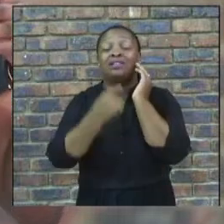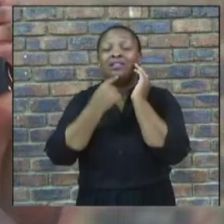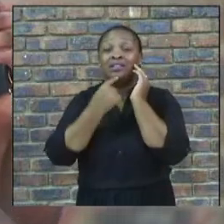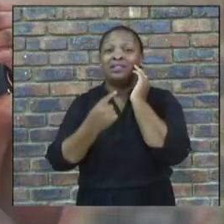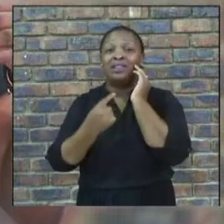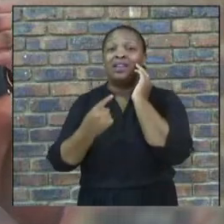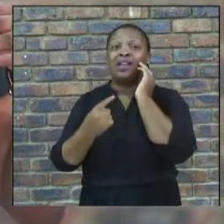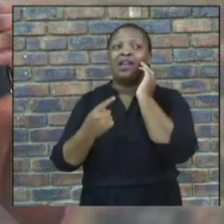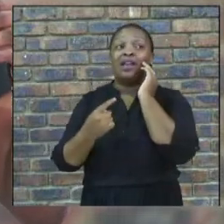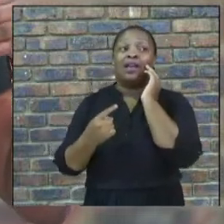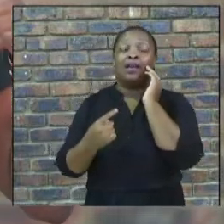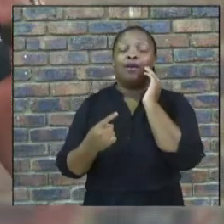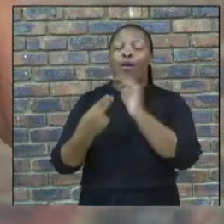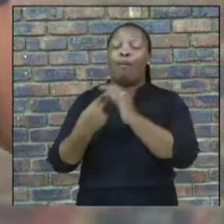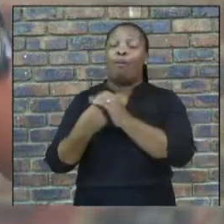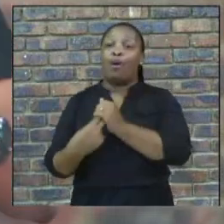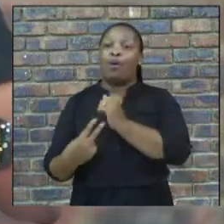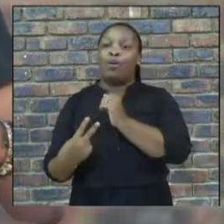we're both